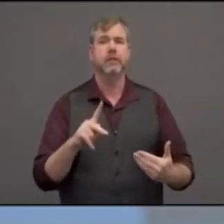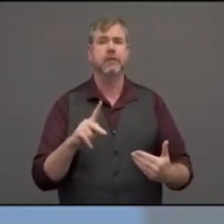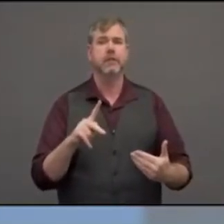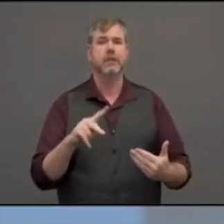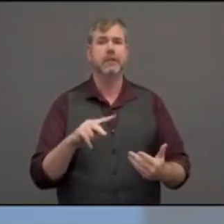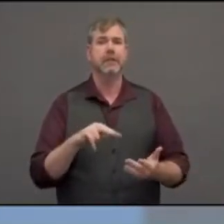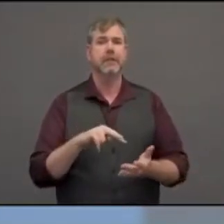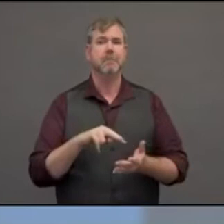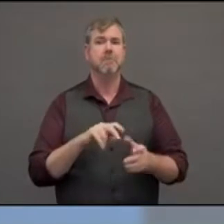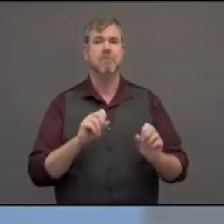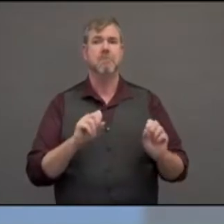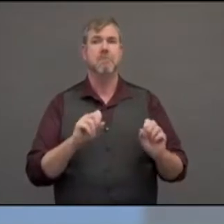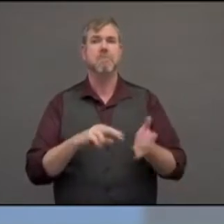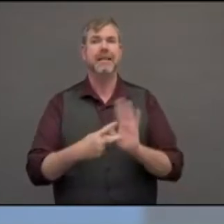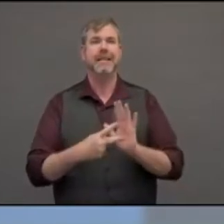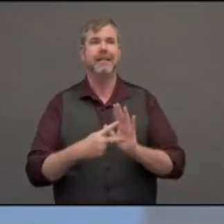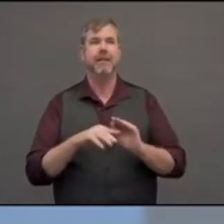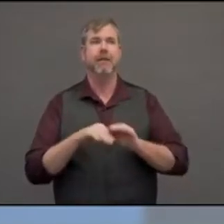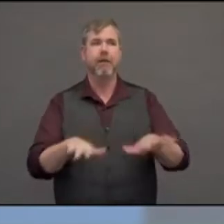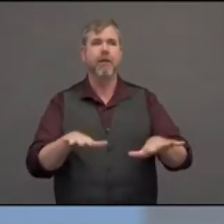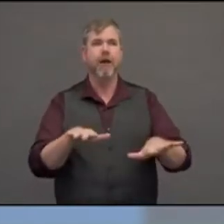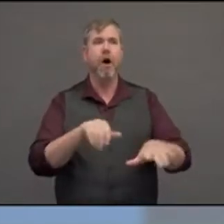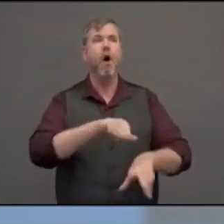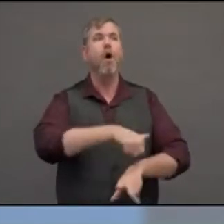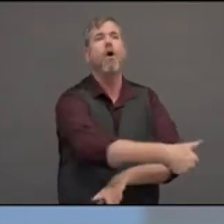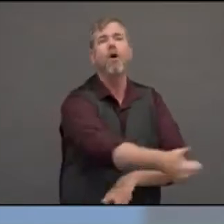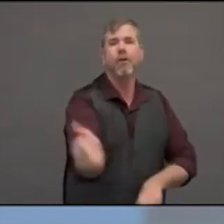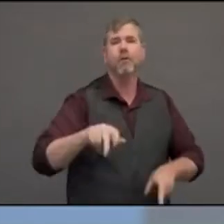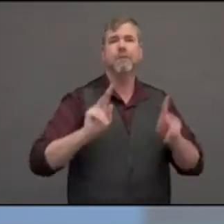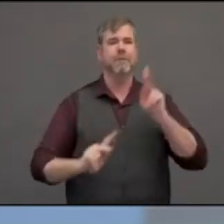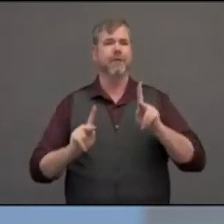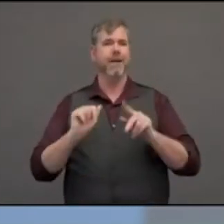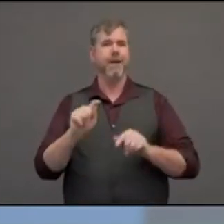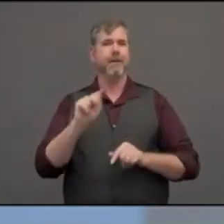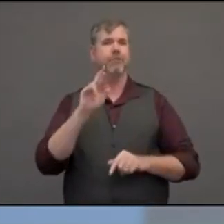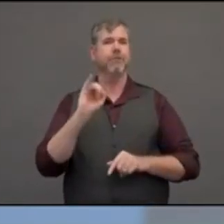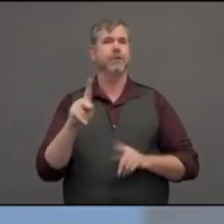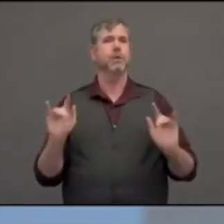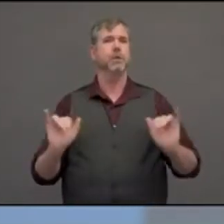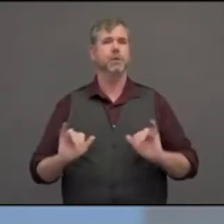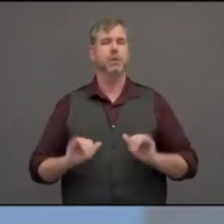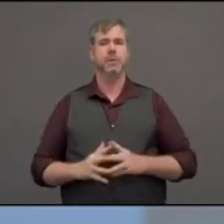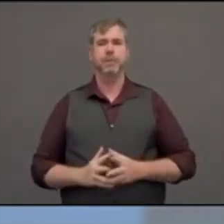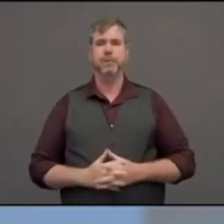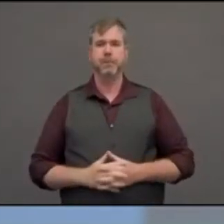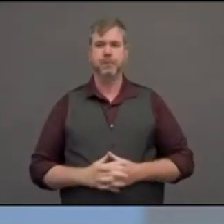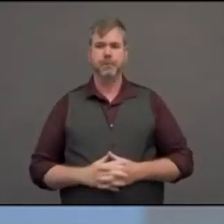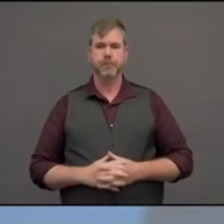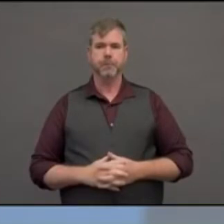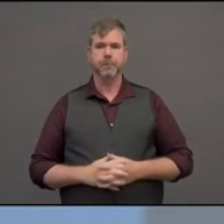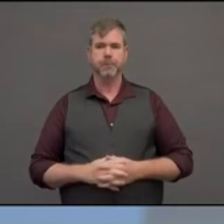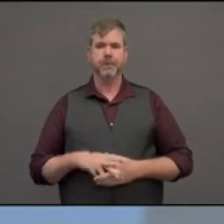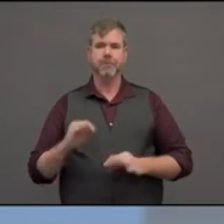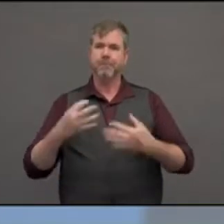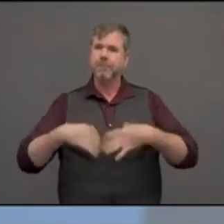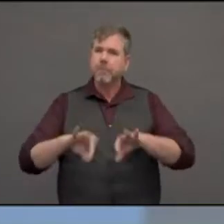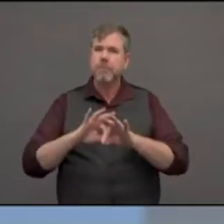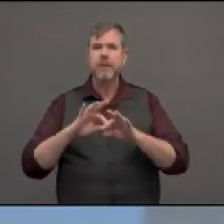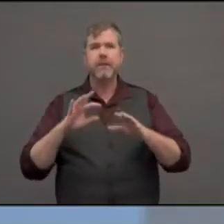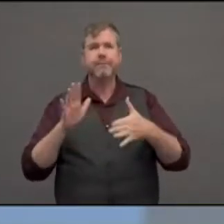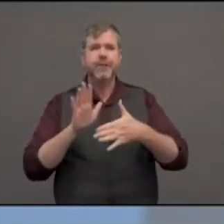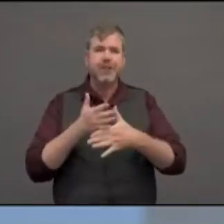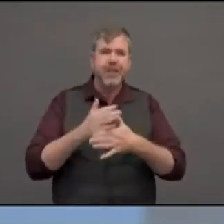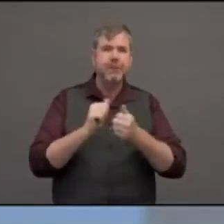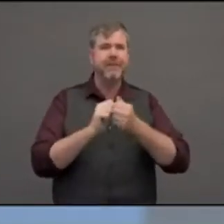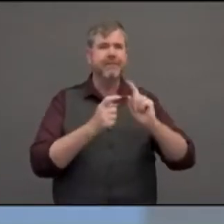not comfortable with that risk. So I think talking to our friends and family and expressing how we feel about what they're doing is